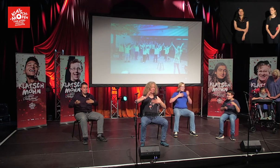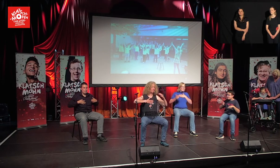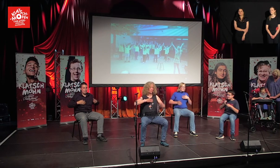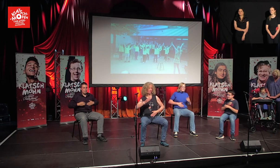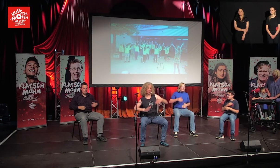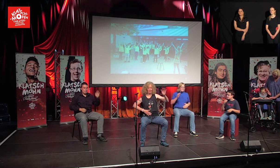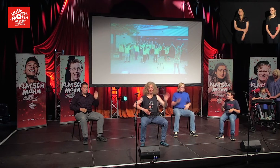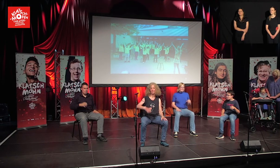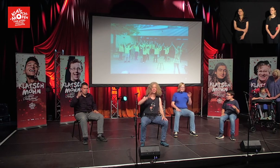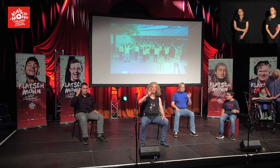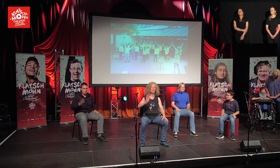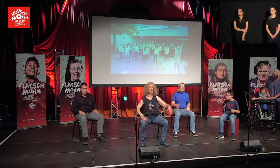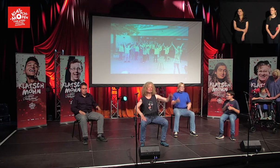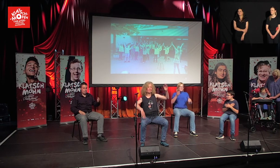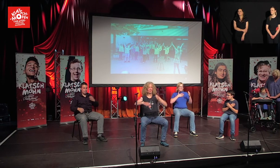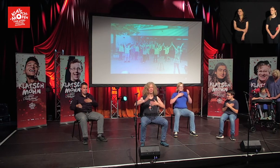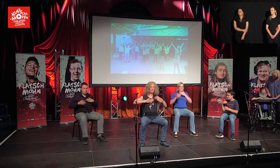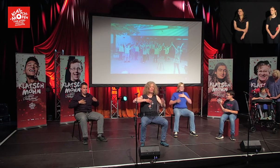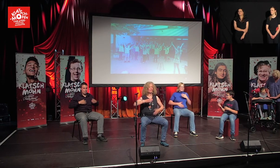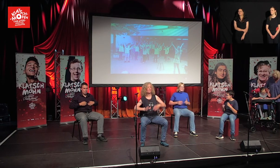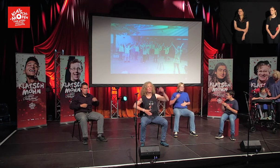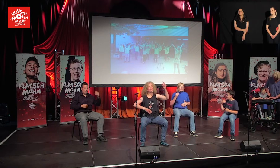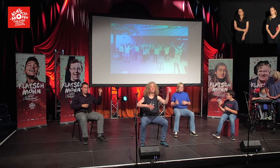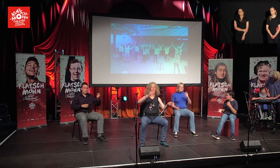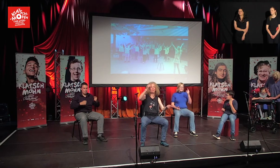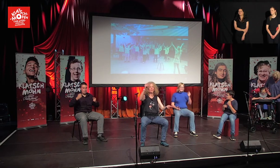was never on the ground. I've got no